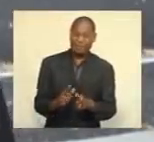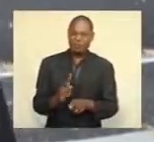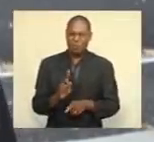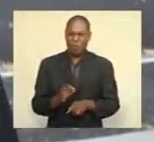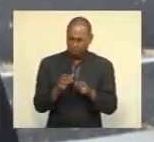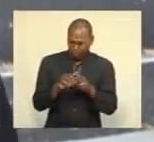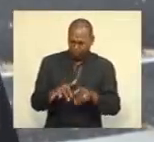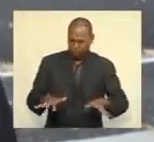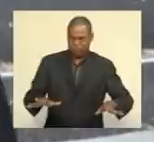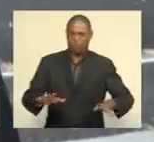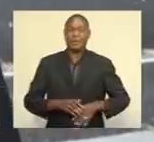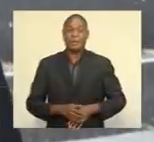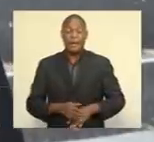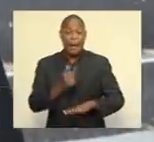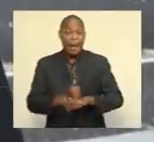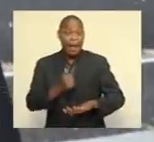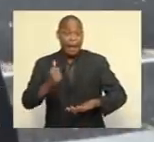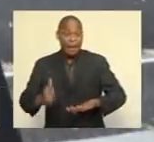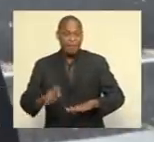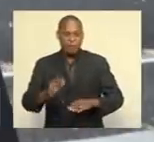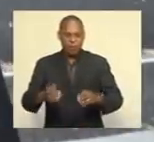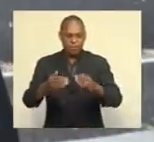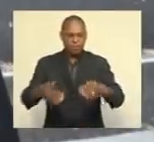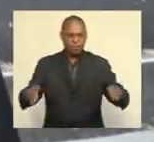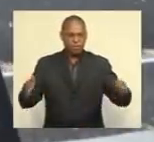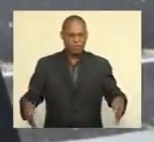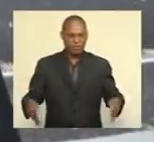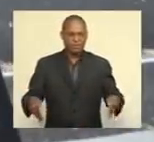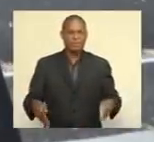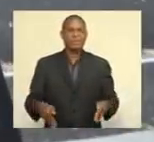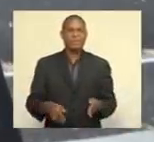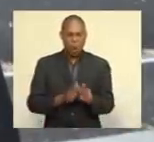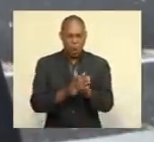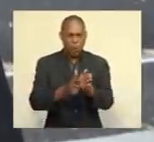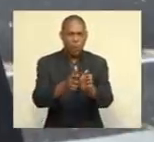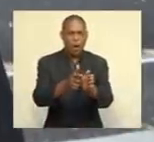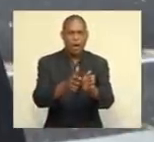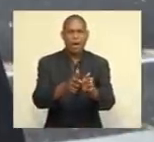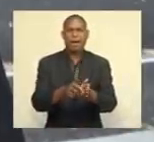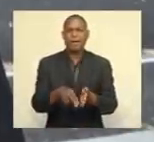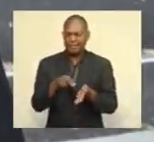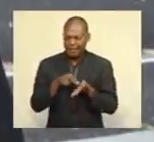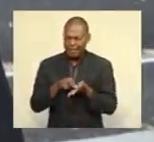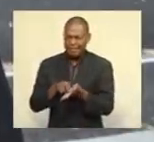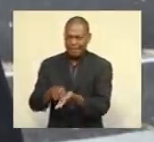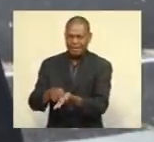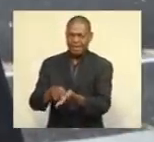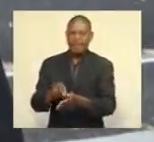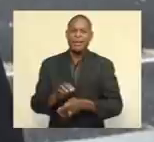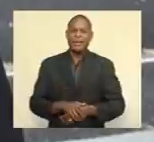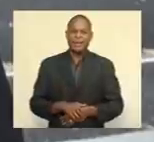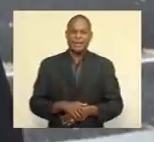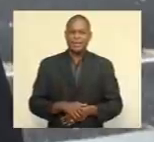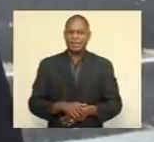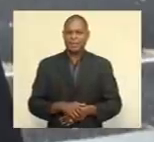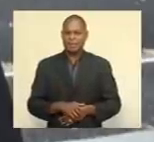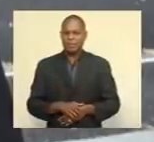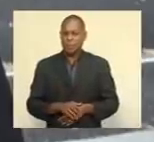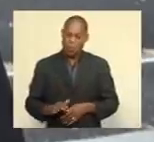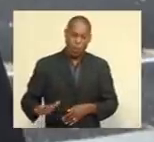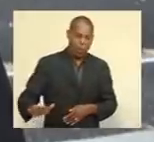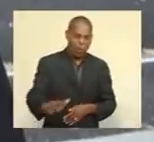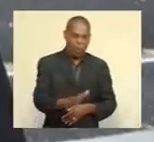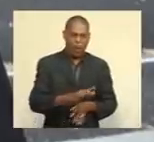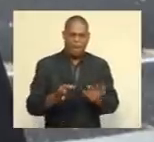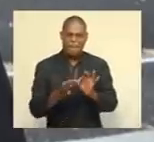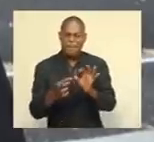established containment area in Lotoka and Nandi from Geleloa towards Singatoka, Vakambuli and the YY crossing bearing towards Bap.